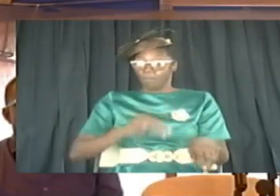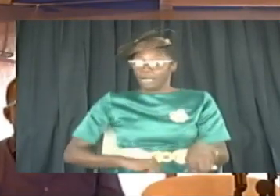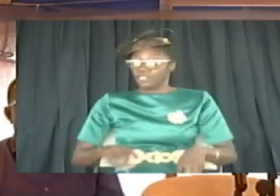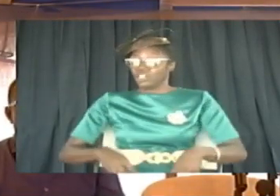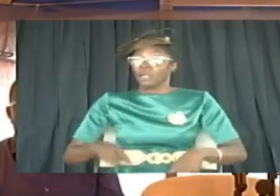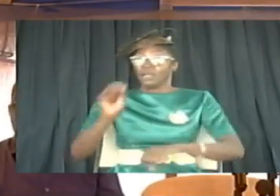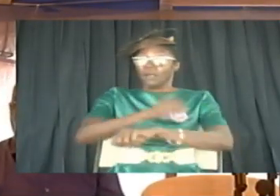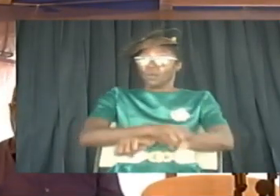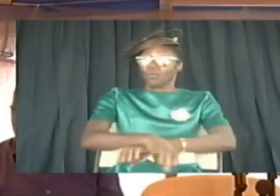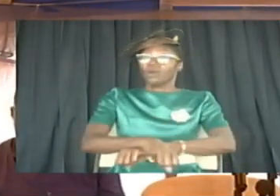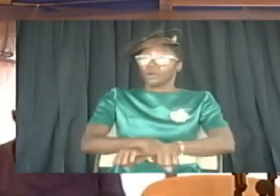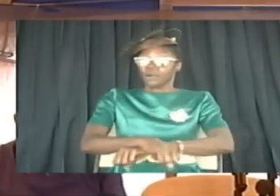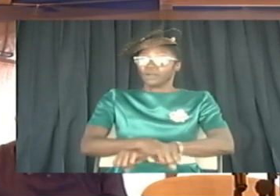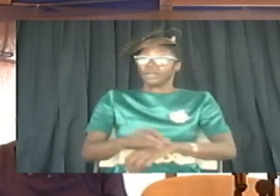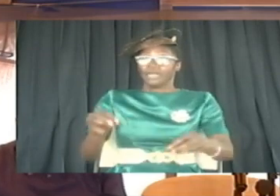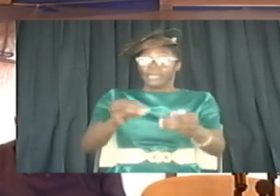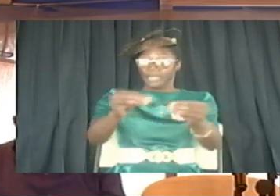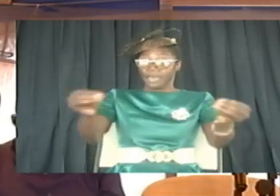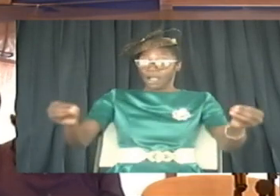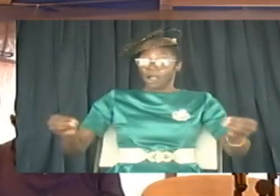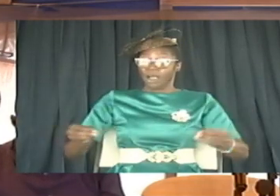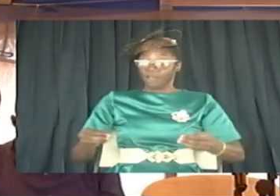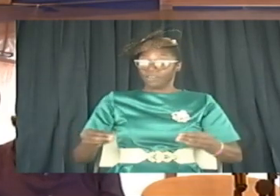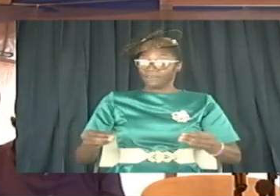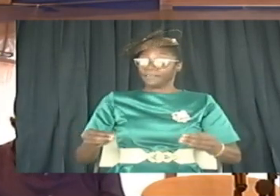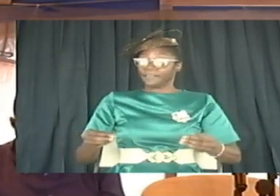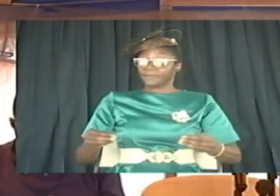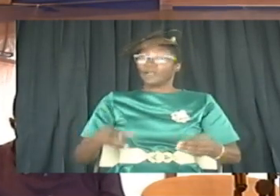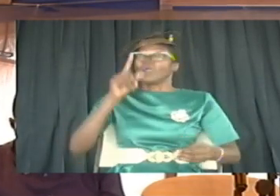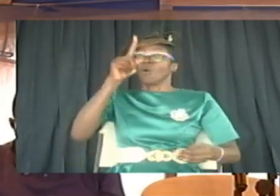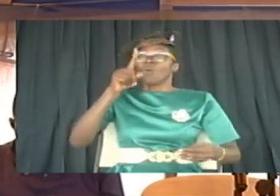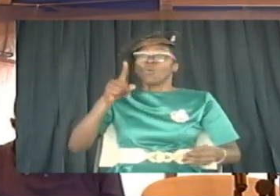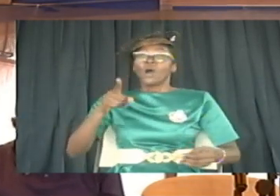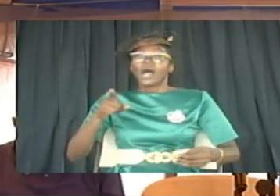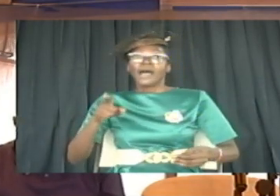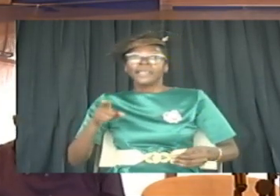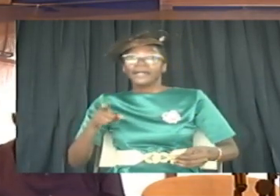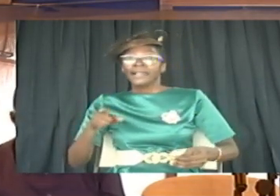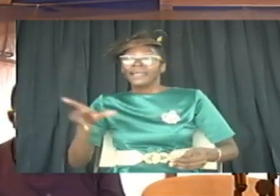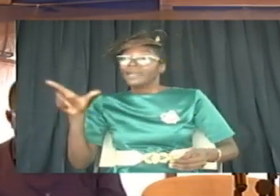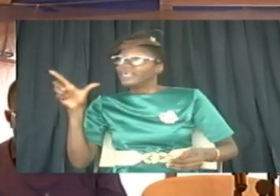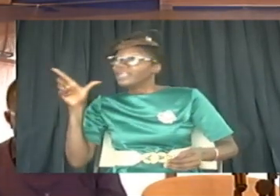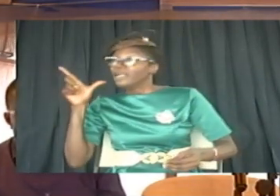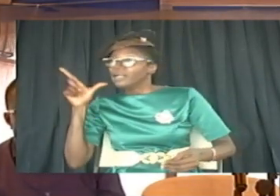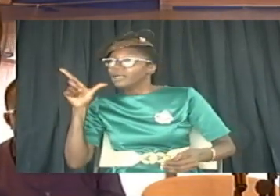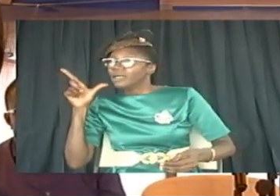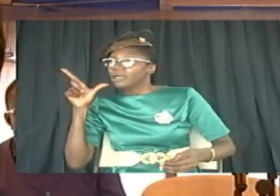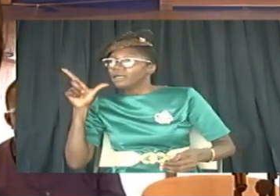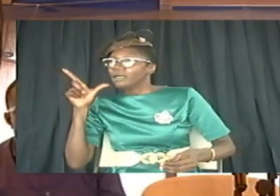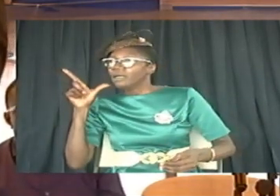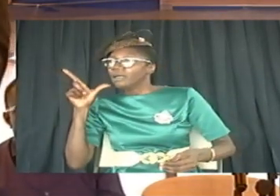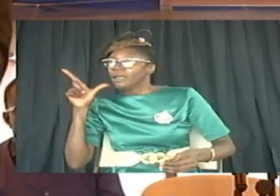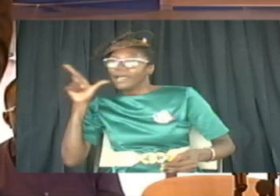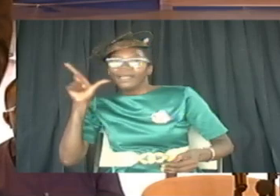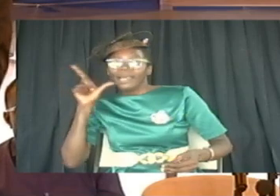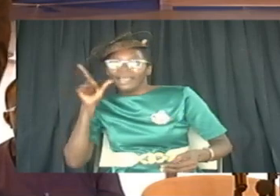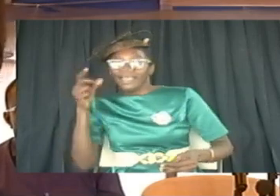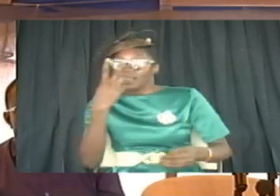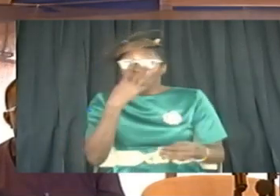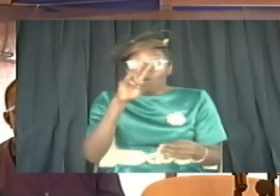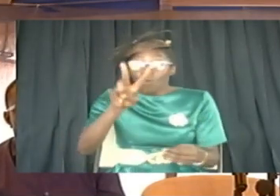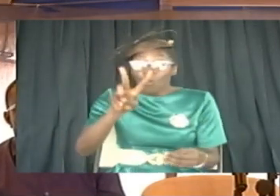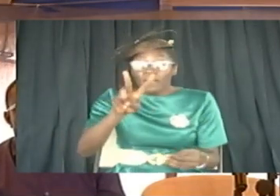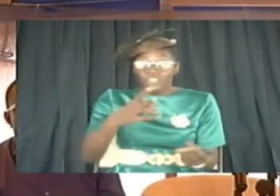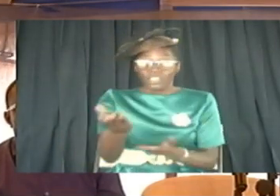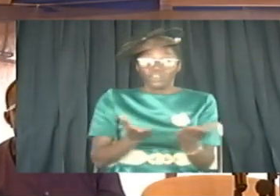wherever she and her team gathered, one young lady who watched the sessions and was moved and pricked by